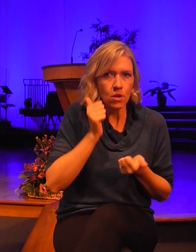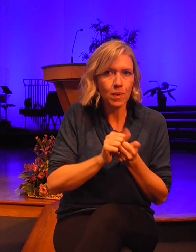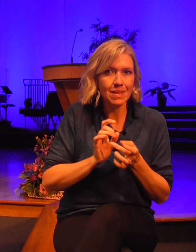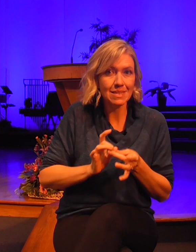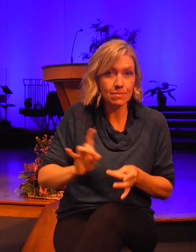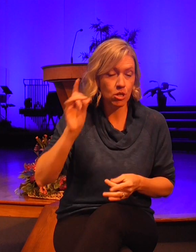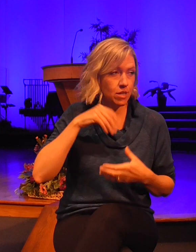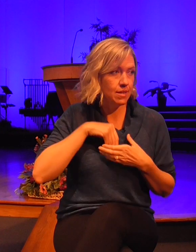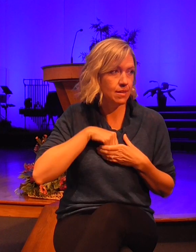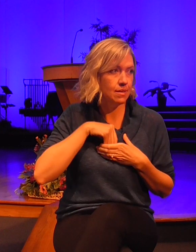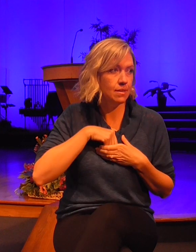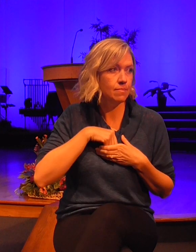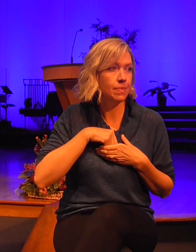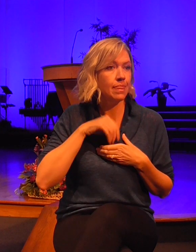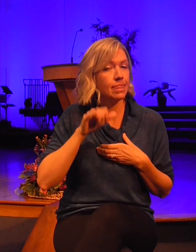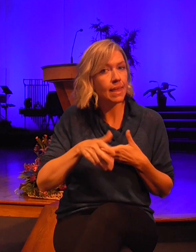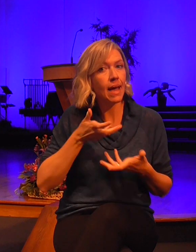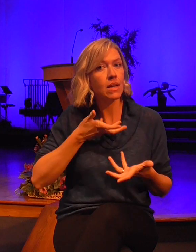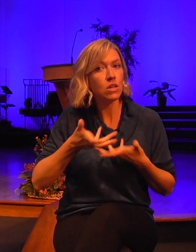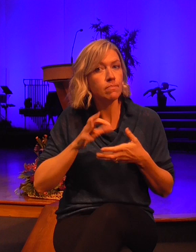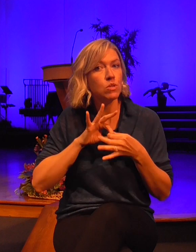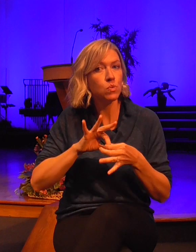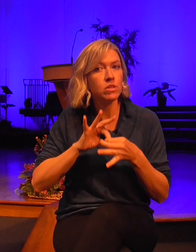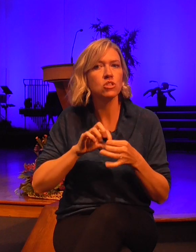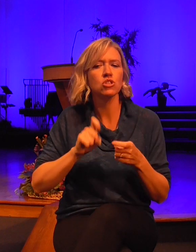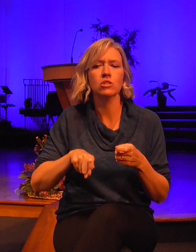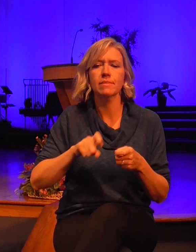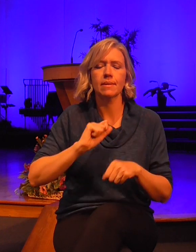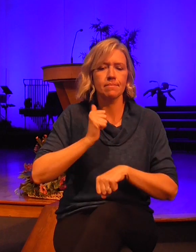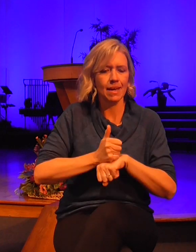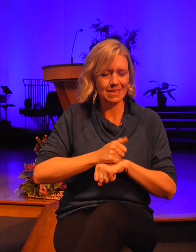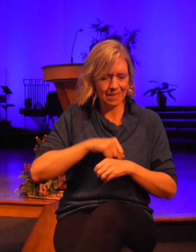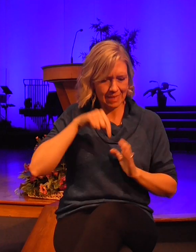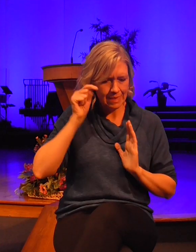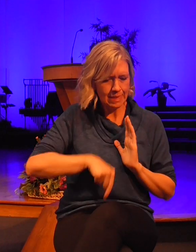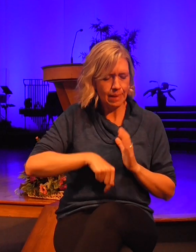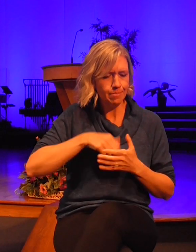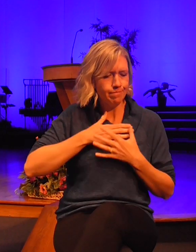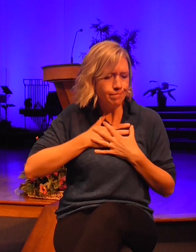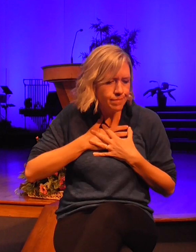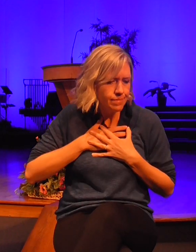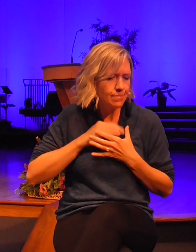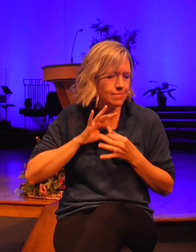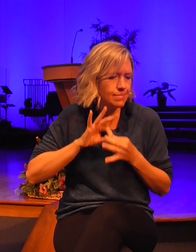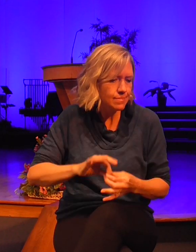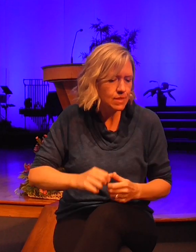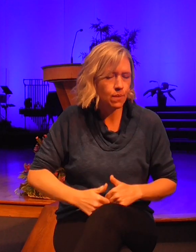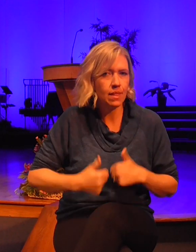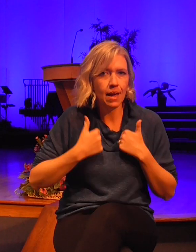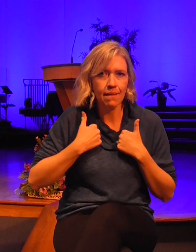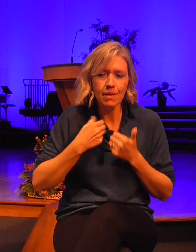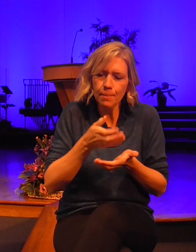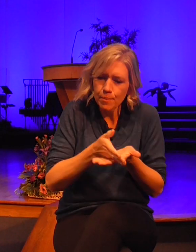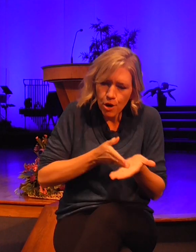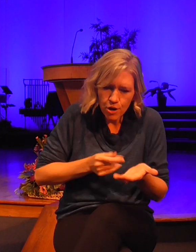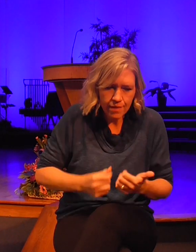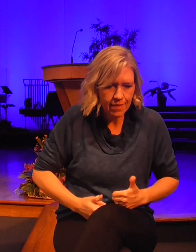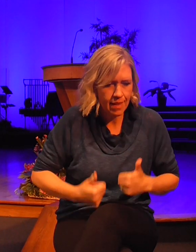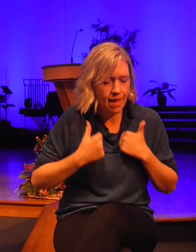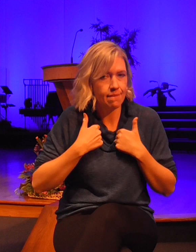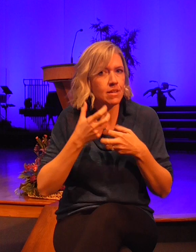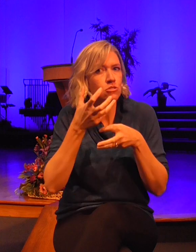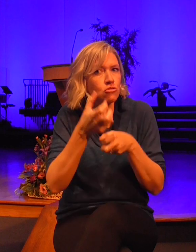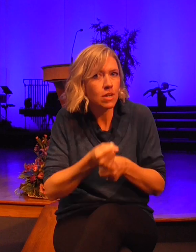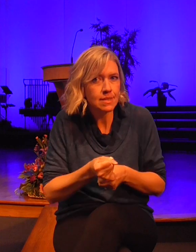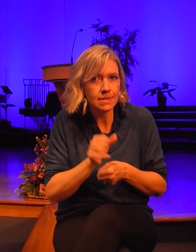And such communion should be based on a deep inward sense of belonging to life, of being a part of it, of trusting